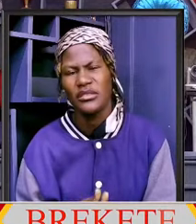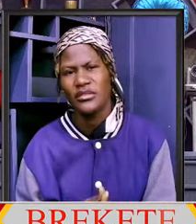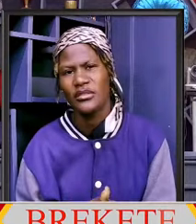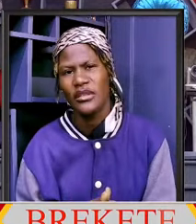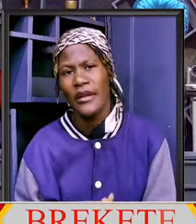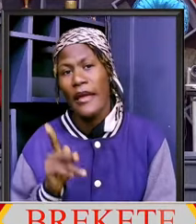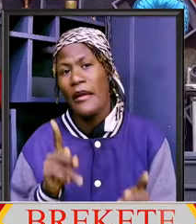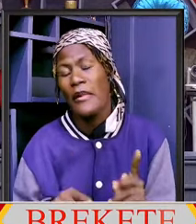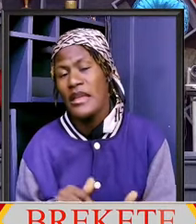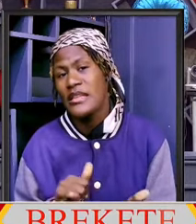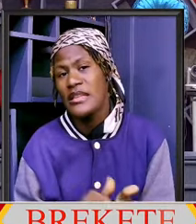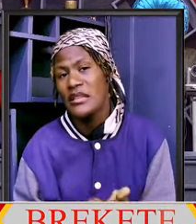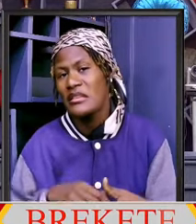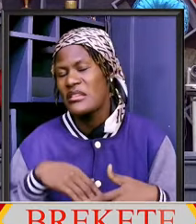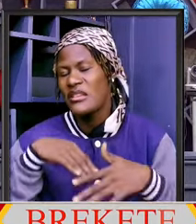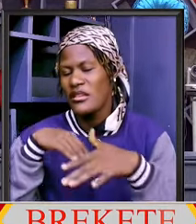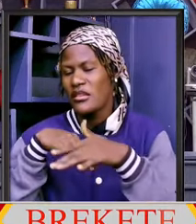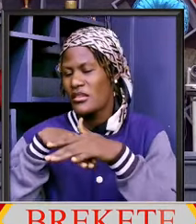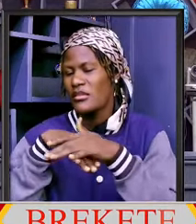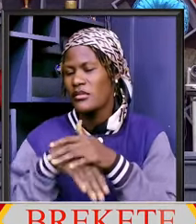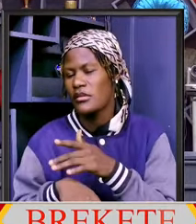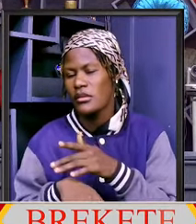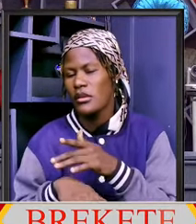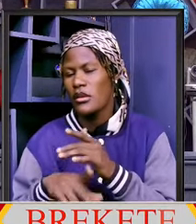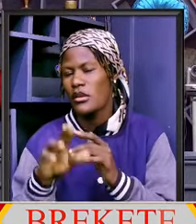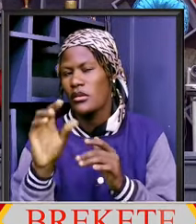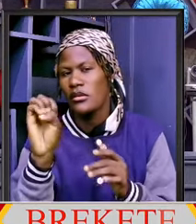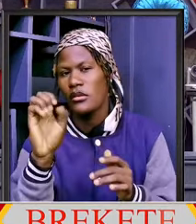Person with the inside suffer. No they talk.